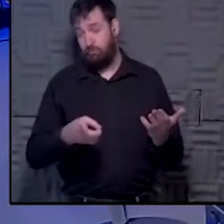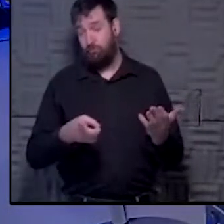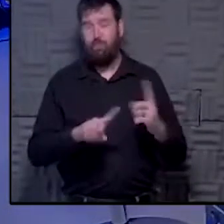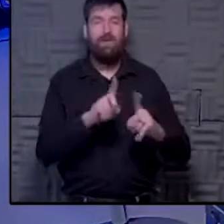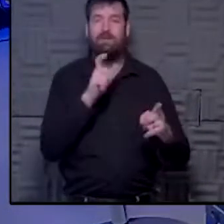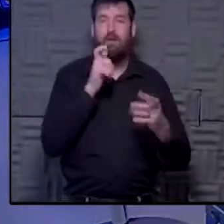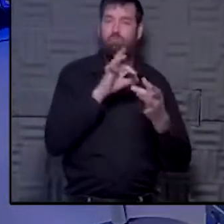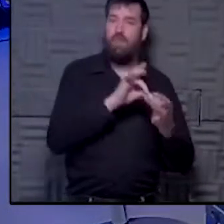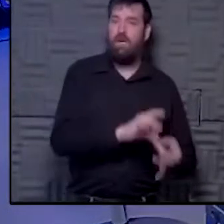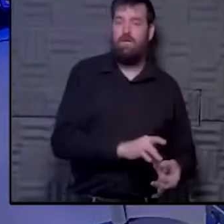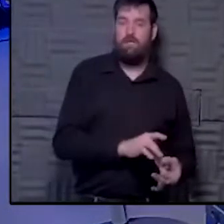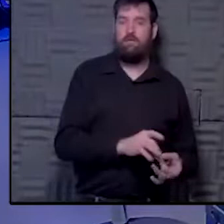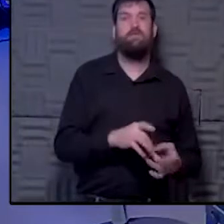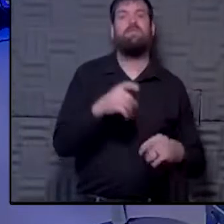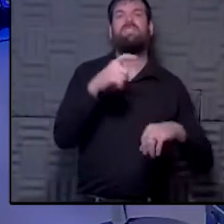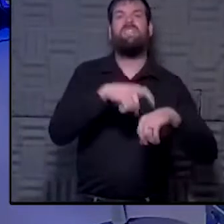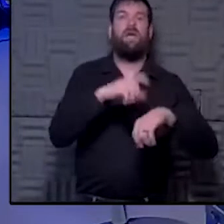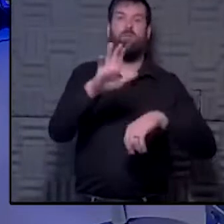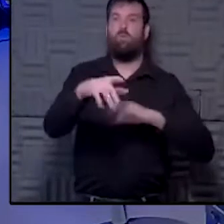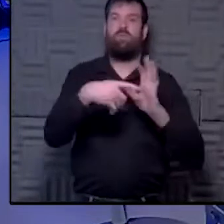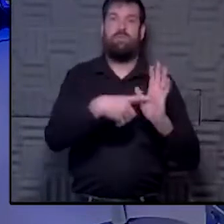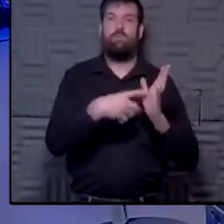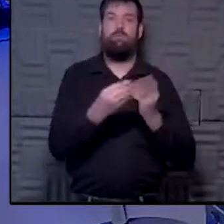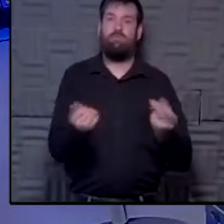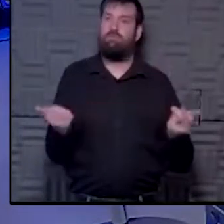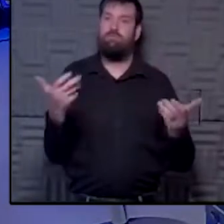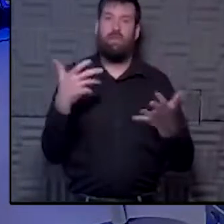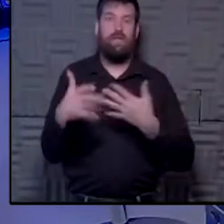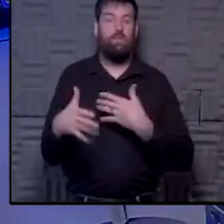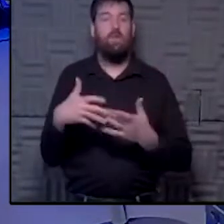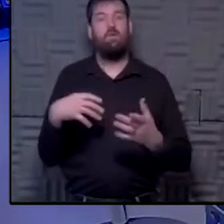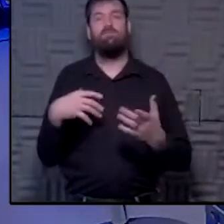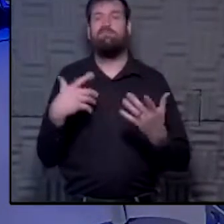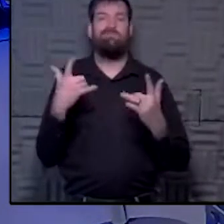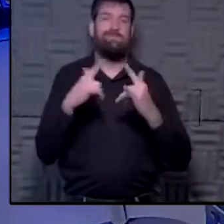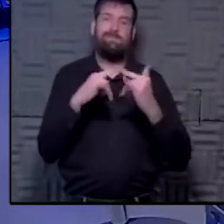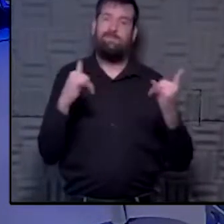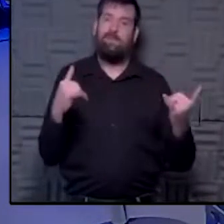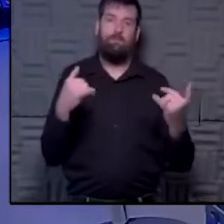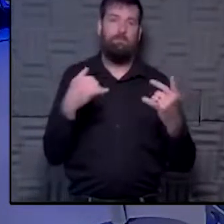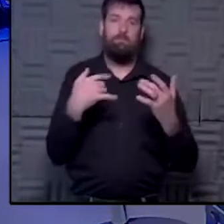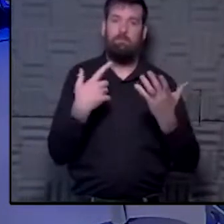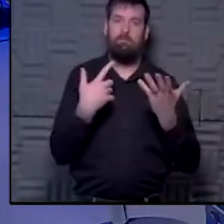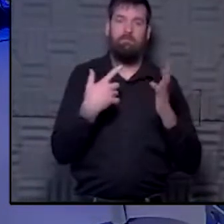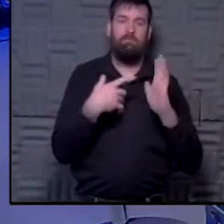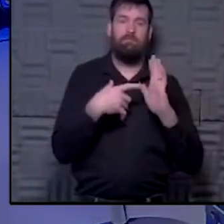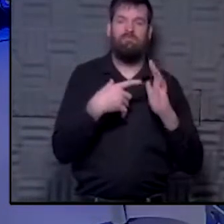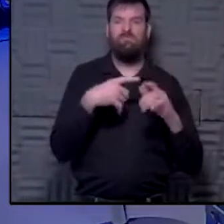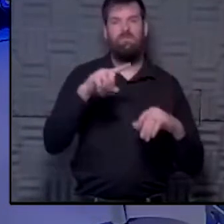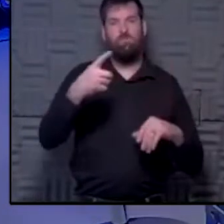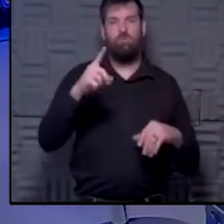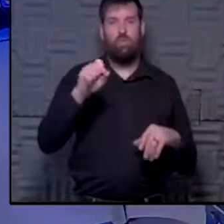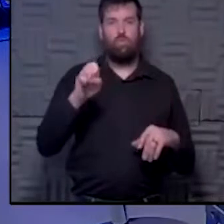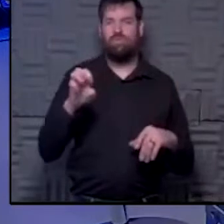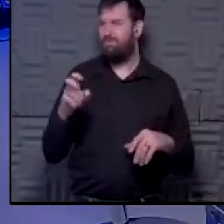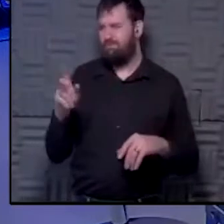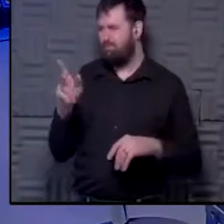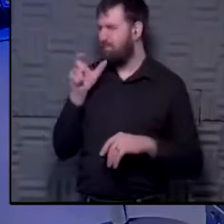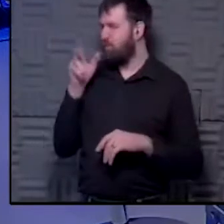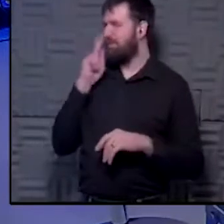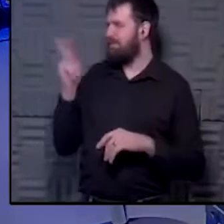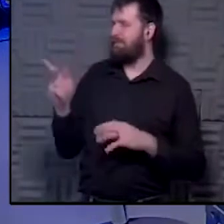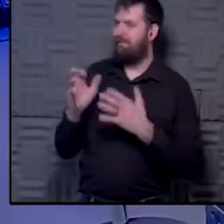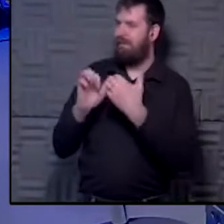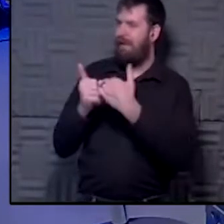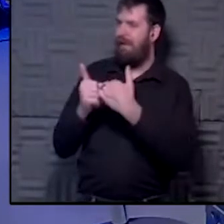it's about time your long haul symptoms went away and you got the COVID vaccine, but I've not heard of anybody. Yeah, I sure don't about see it. an actual